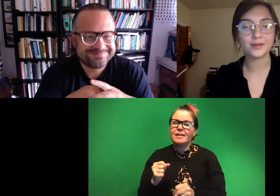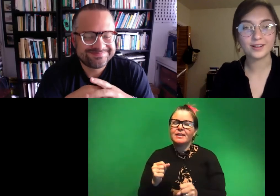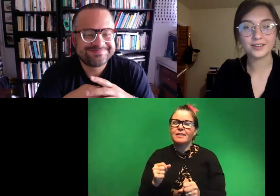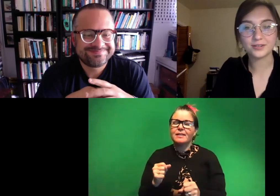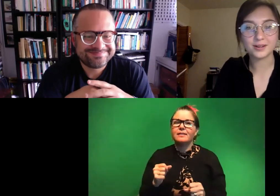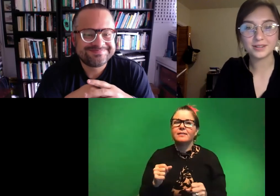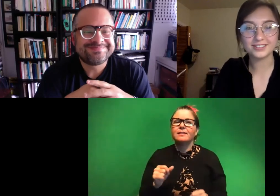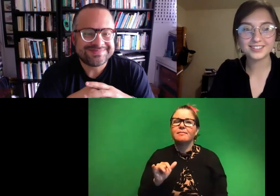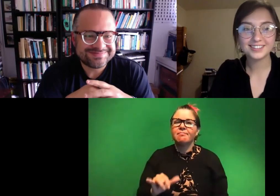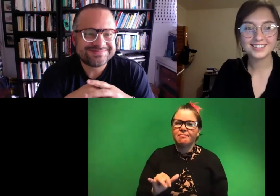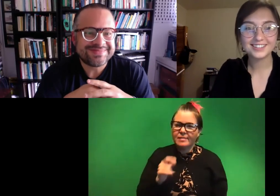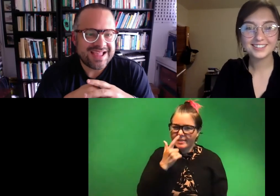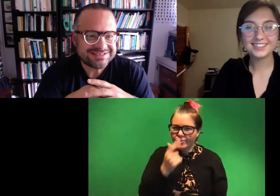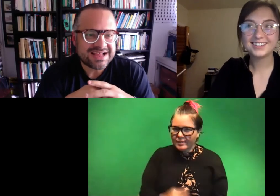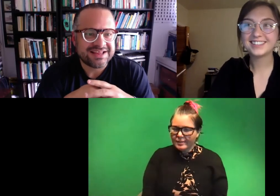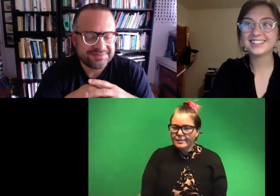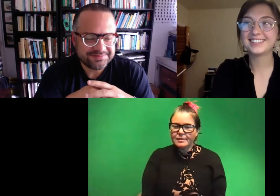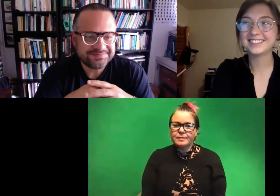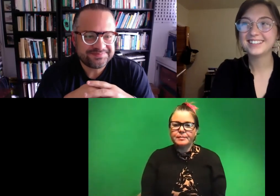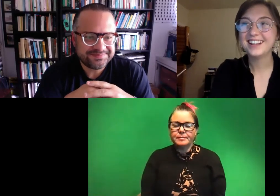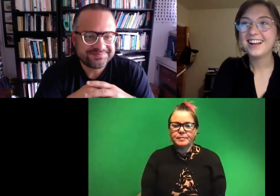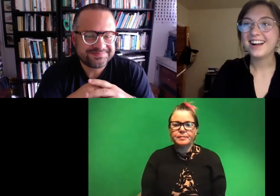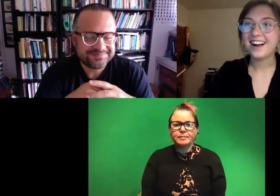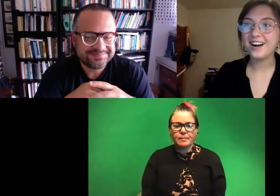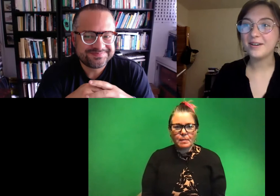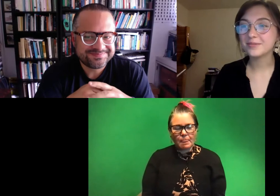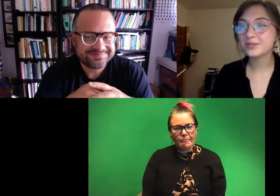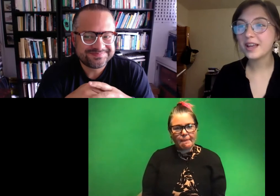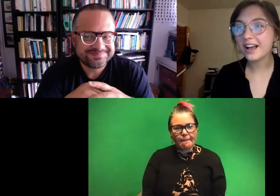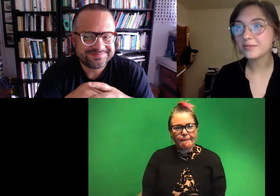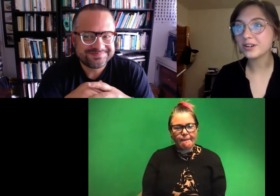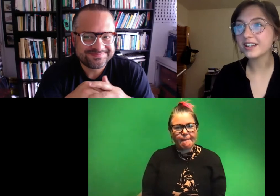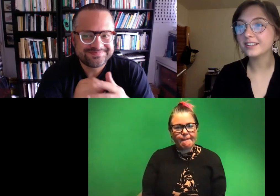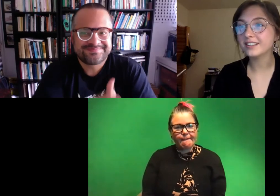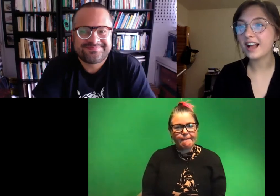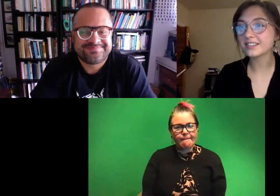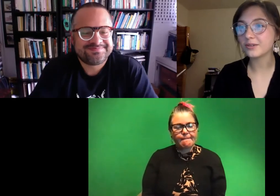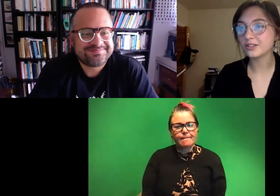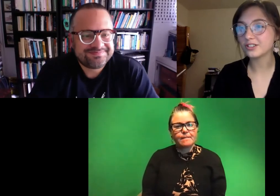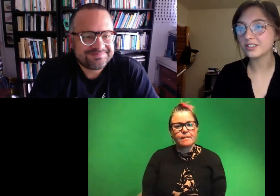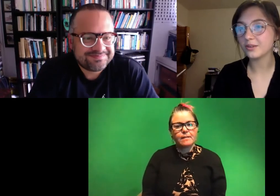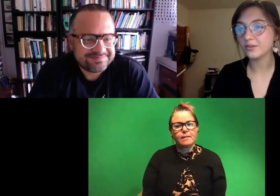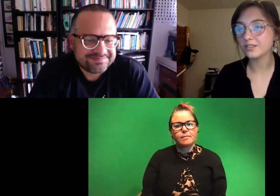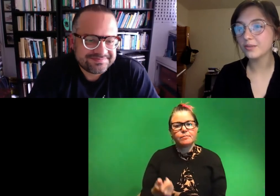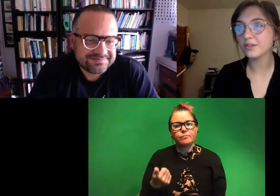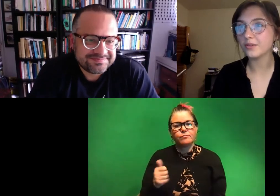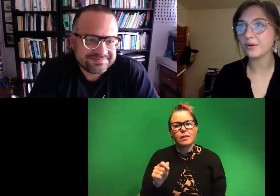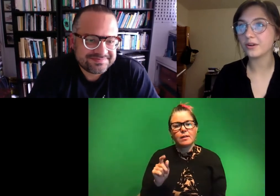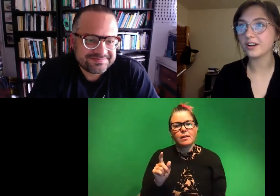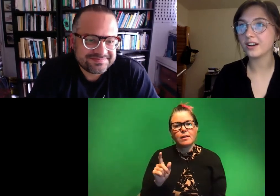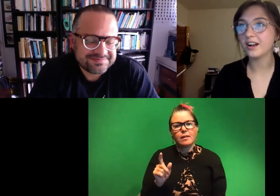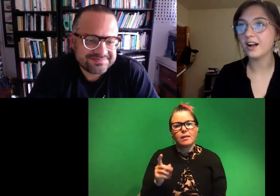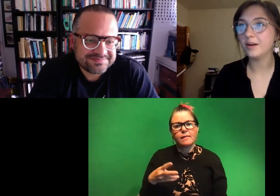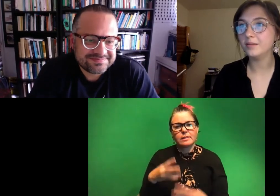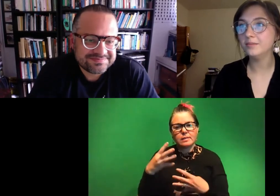want to be around other dung beetles. Exactly. So we have, I'm trying to ask the questions in somewhat of the